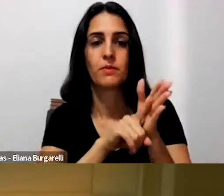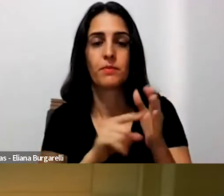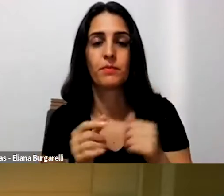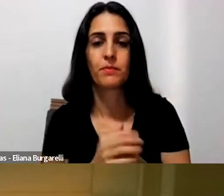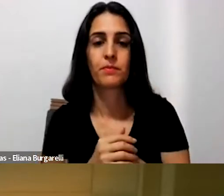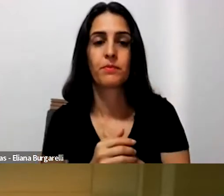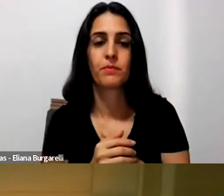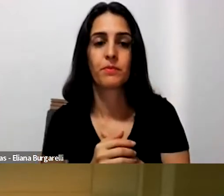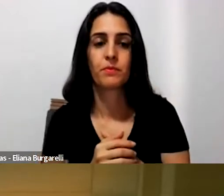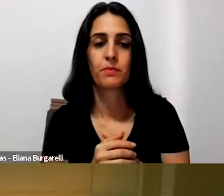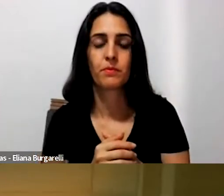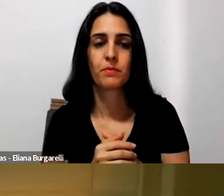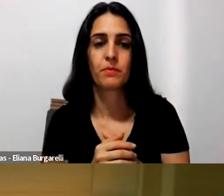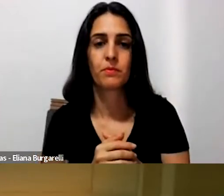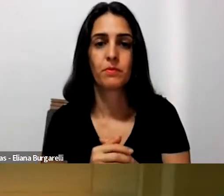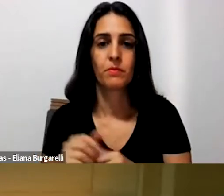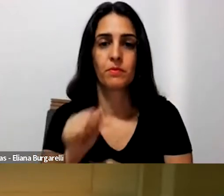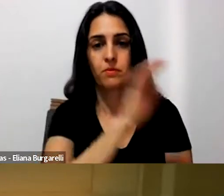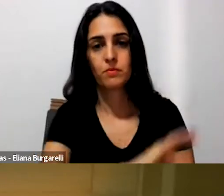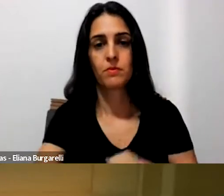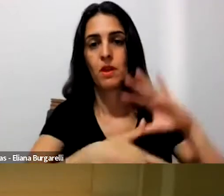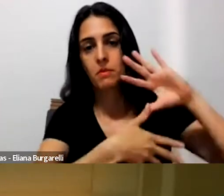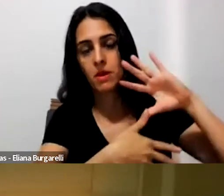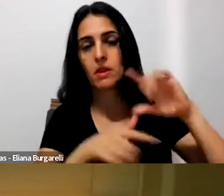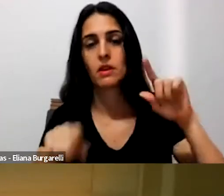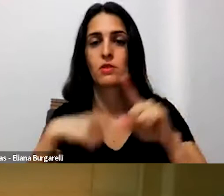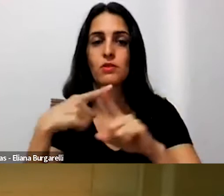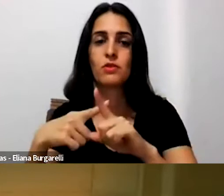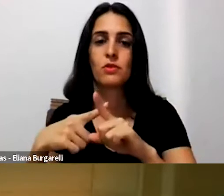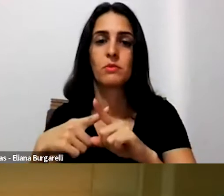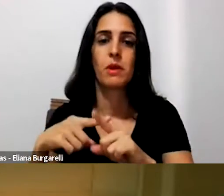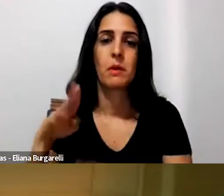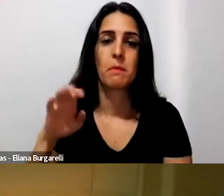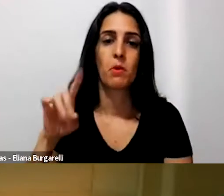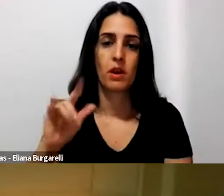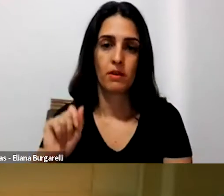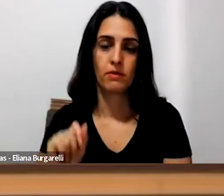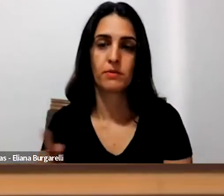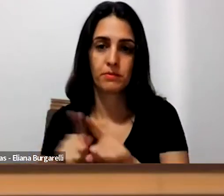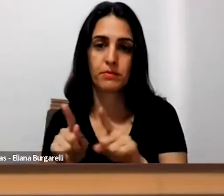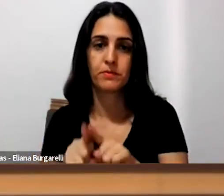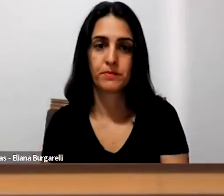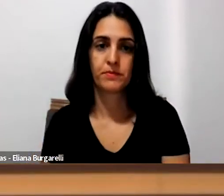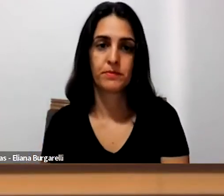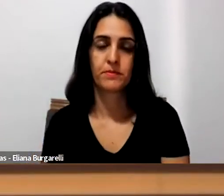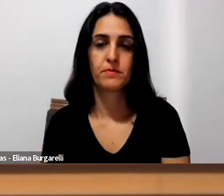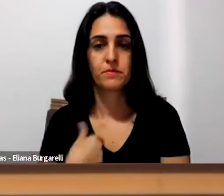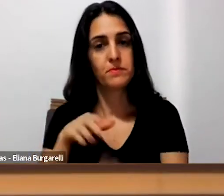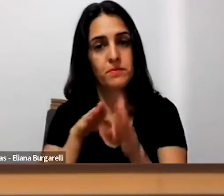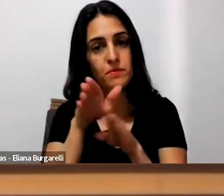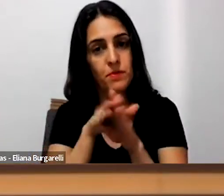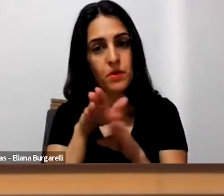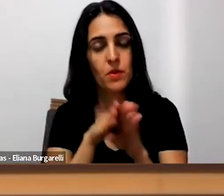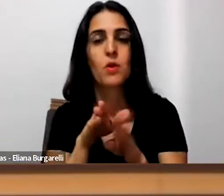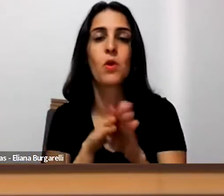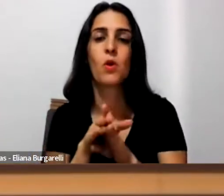Caribbean, funded by Olivier Daben. I commend its work and the efforts of all